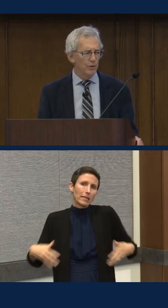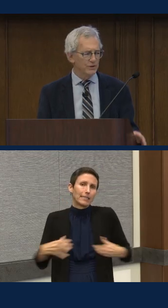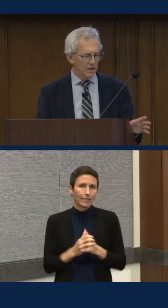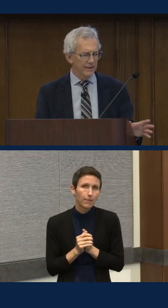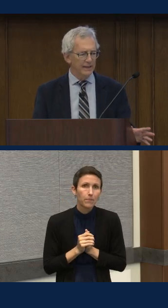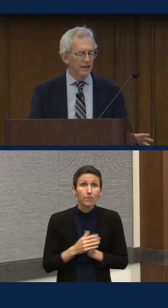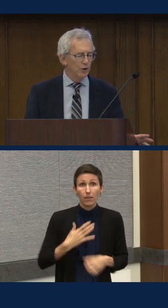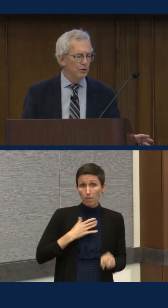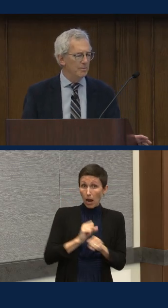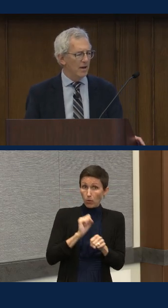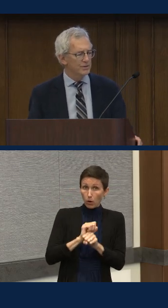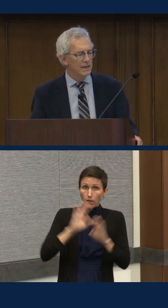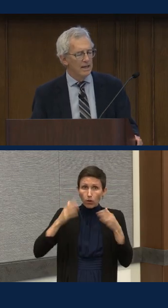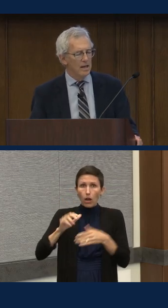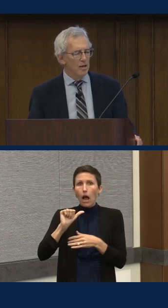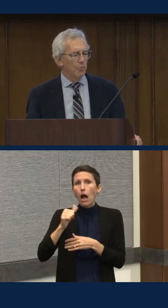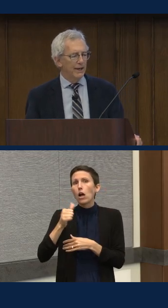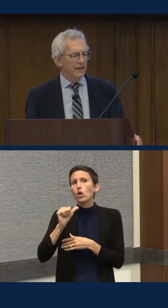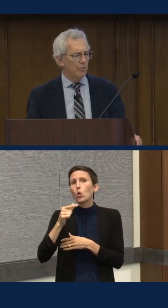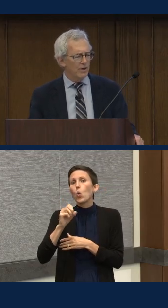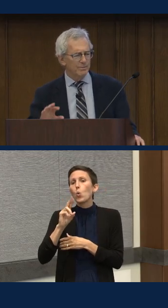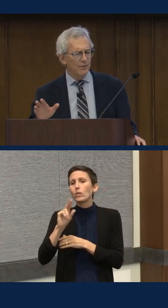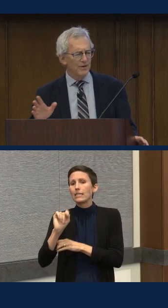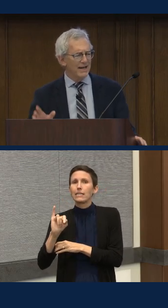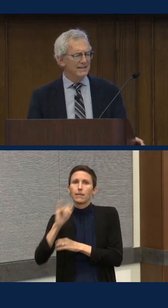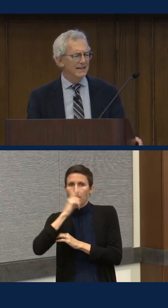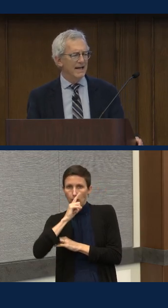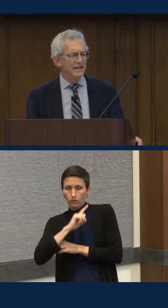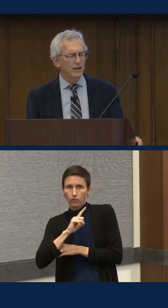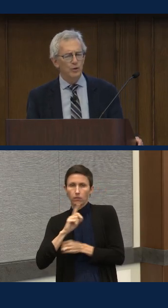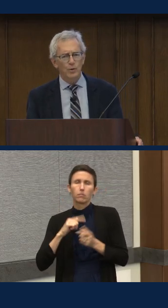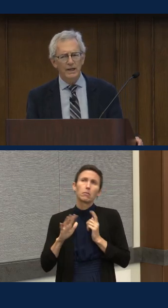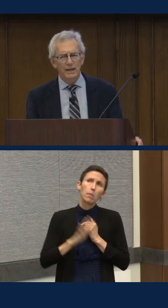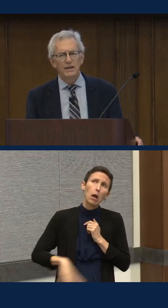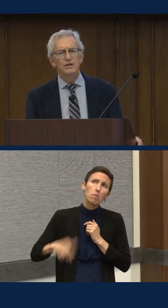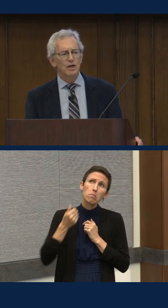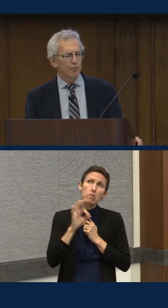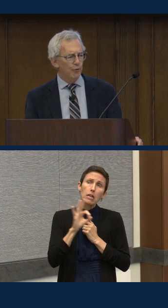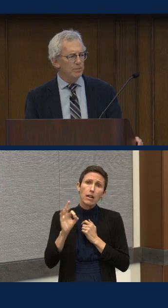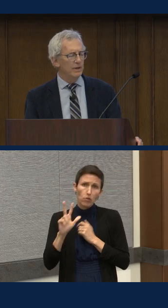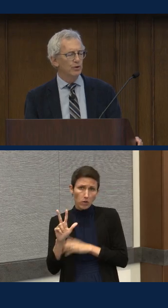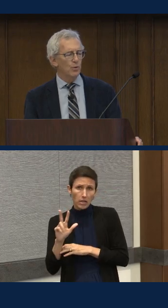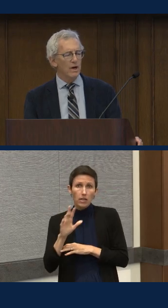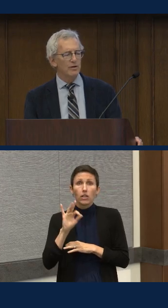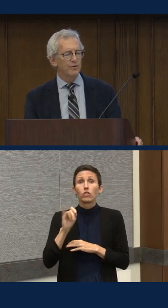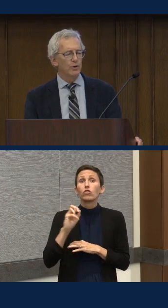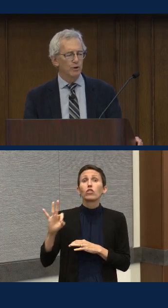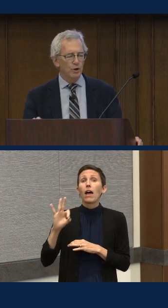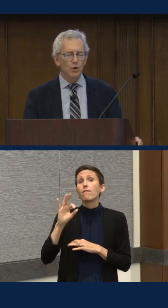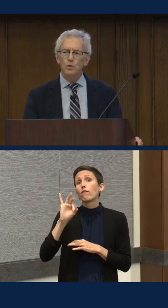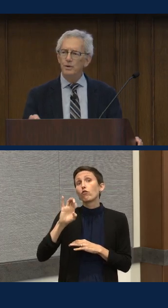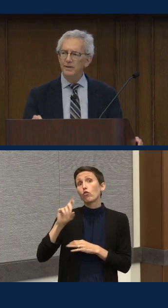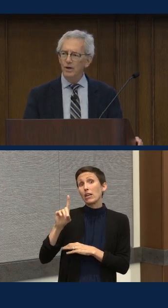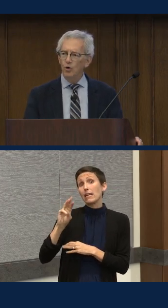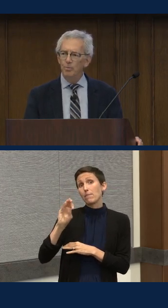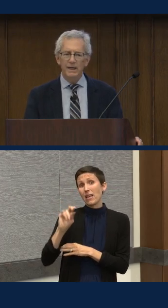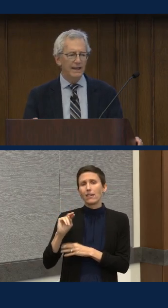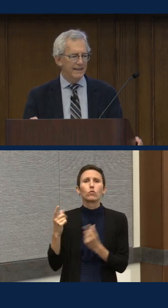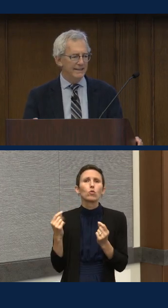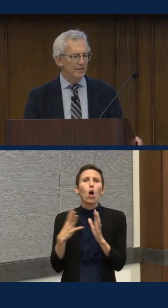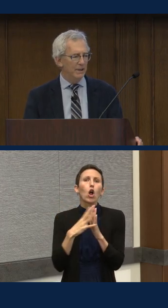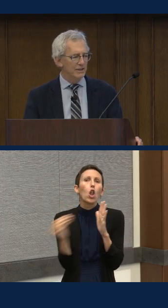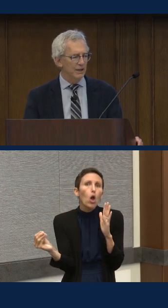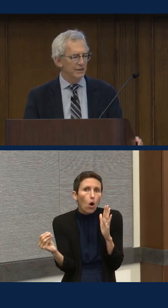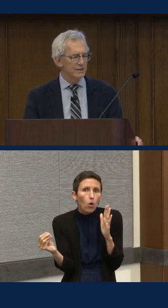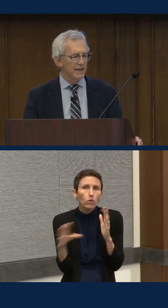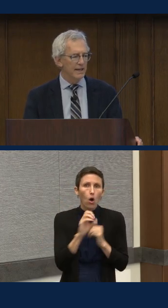work focused on the agouti mouse, but approximately around 1993, Jeff Friedman at the Rockefeller cloned the OB